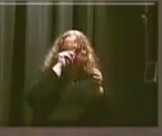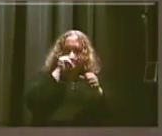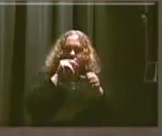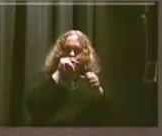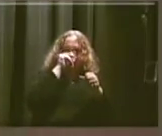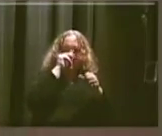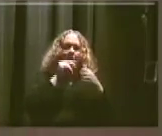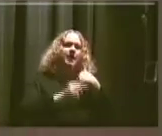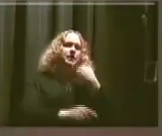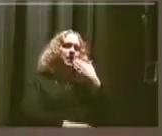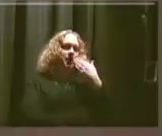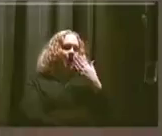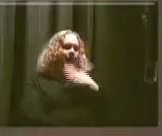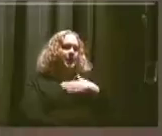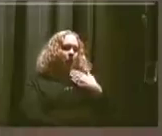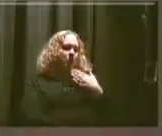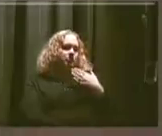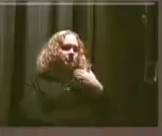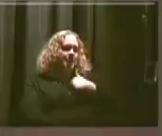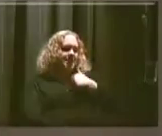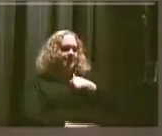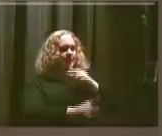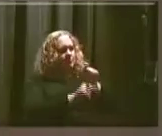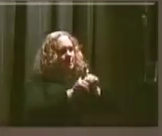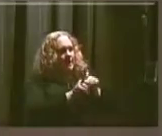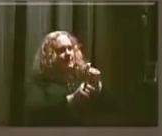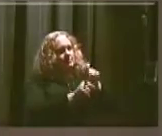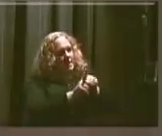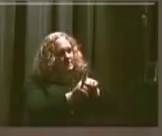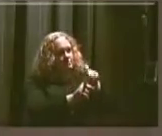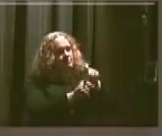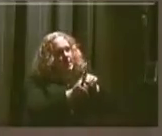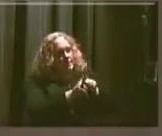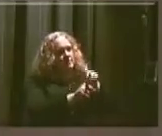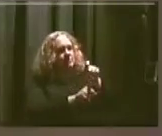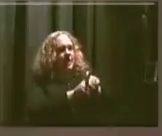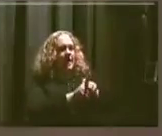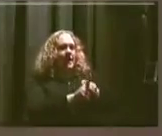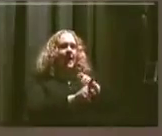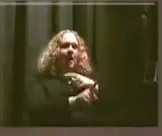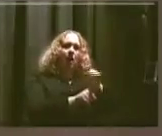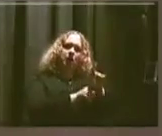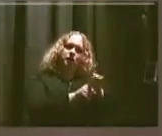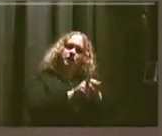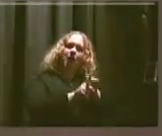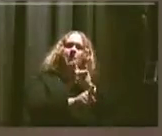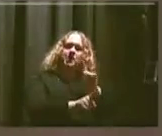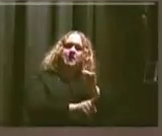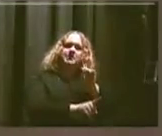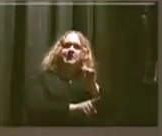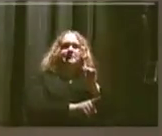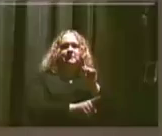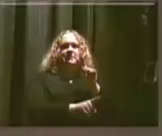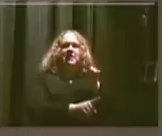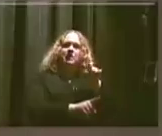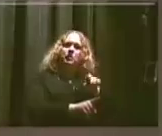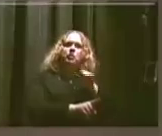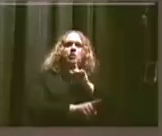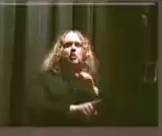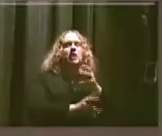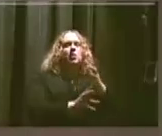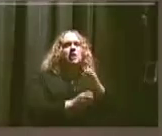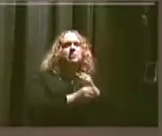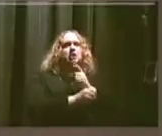been a pest, and as my colleague would say, I've been in the weeds, because it was real important that this was the best meeting that we could have